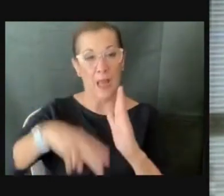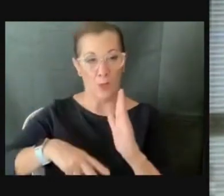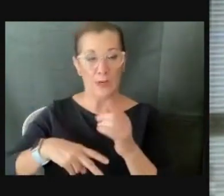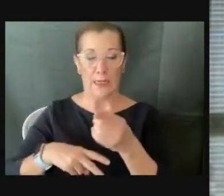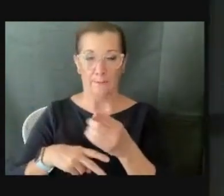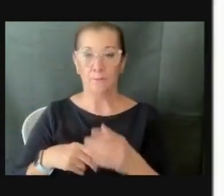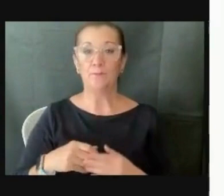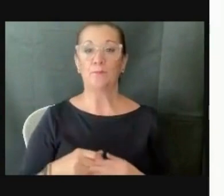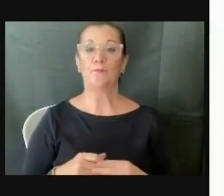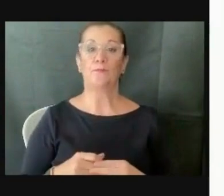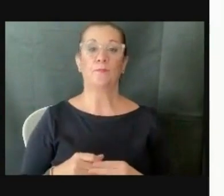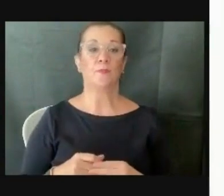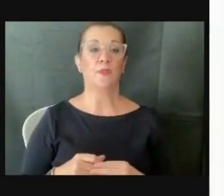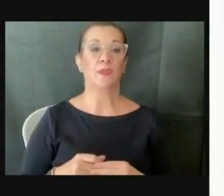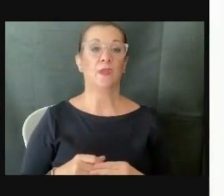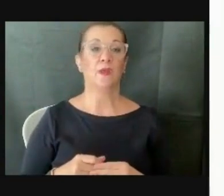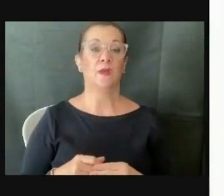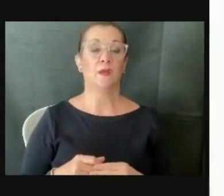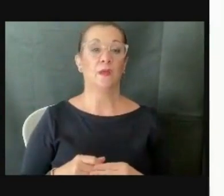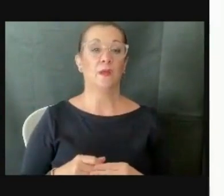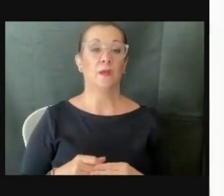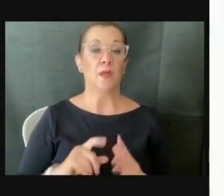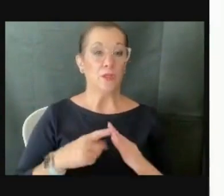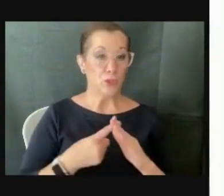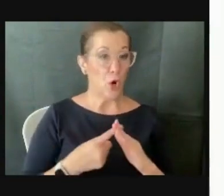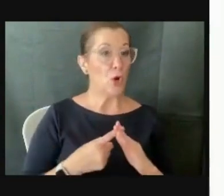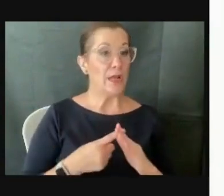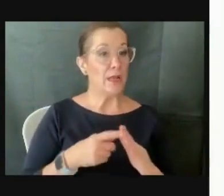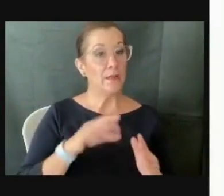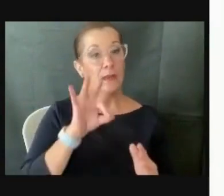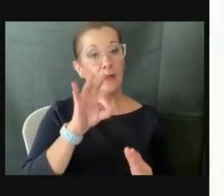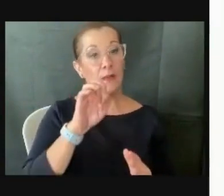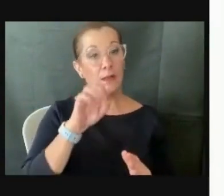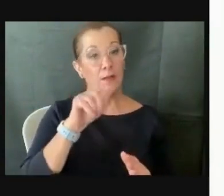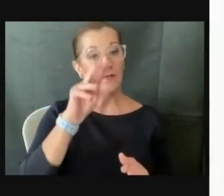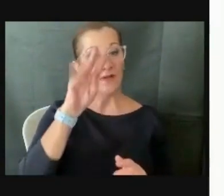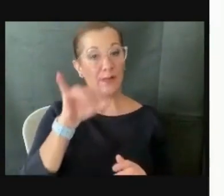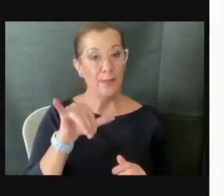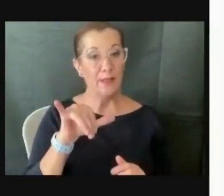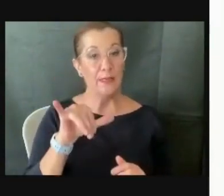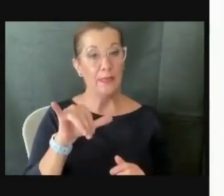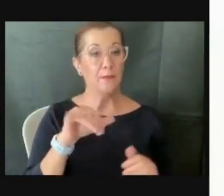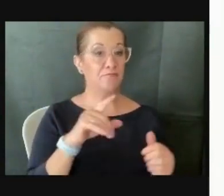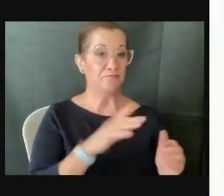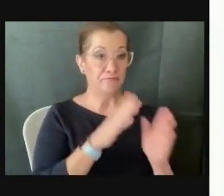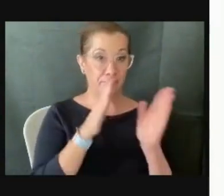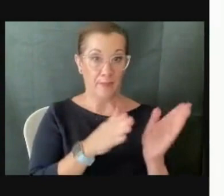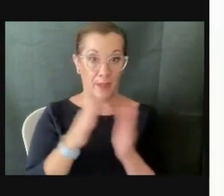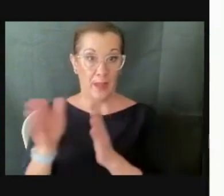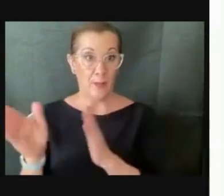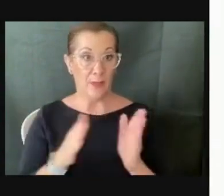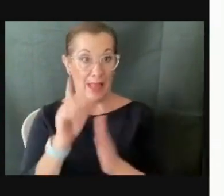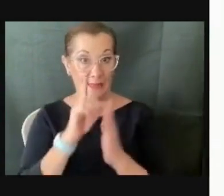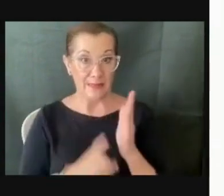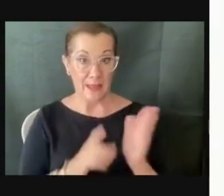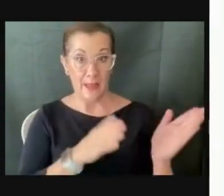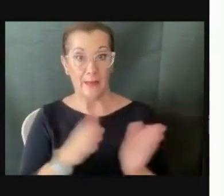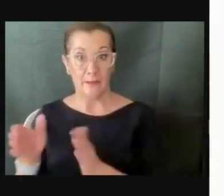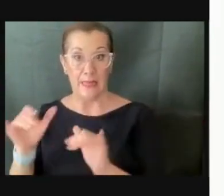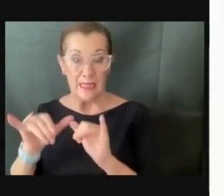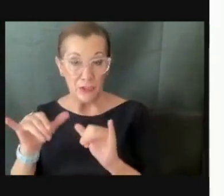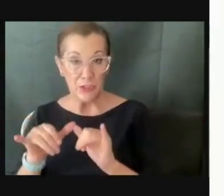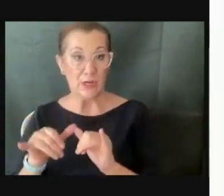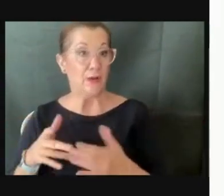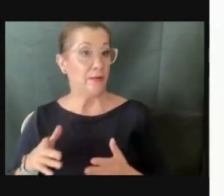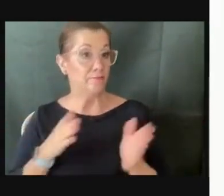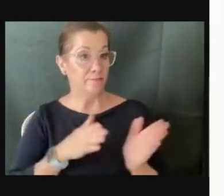So it goes from starting at feasibility to plan design, on to engineering, then